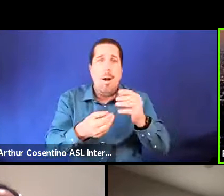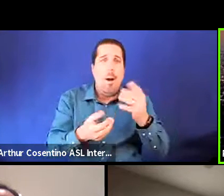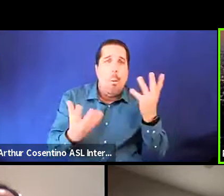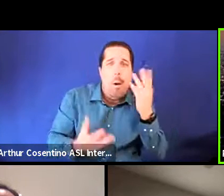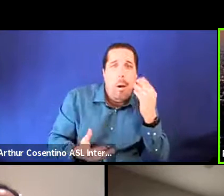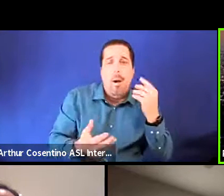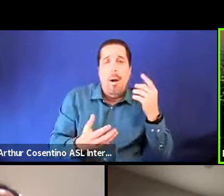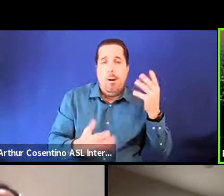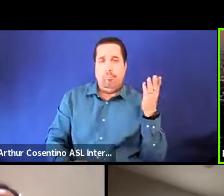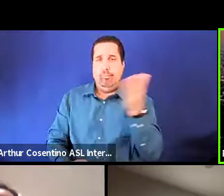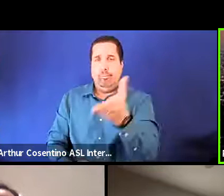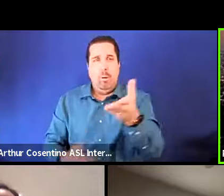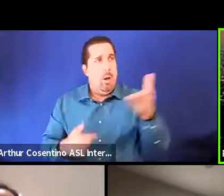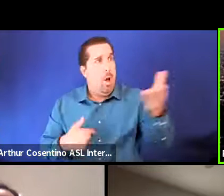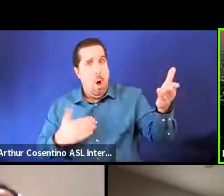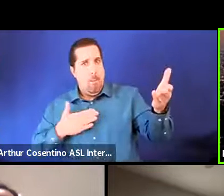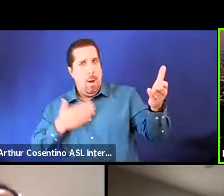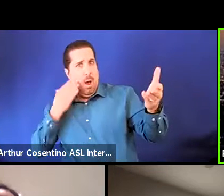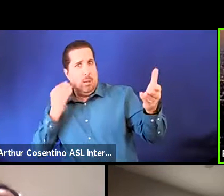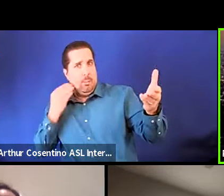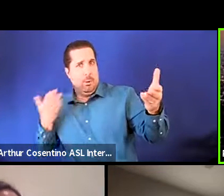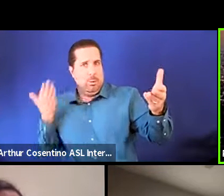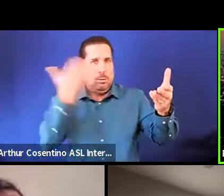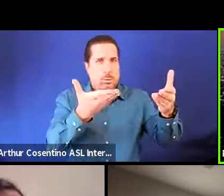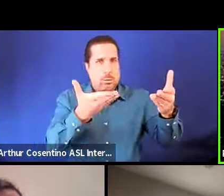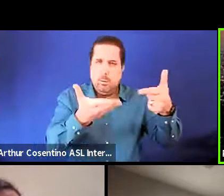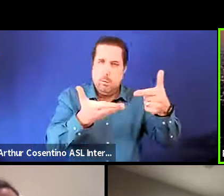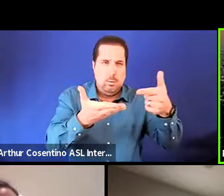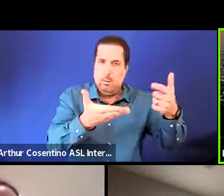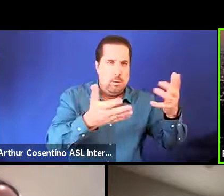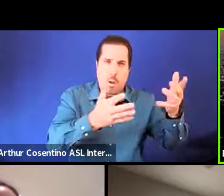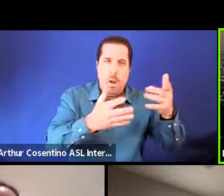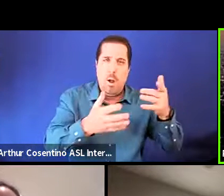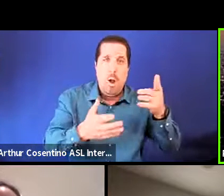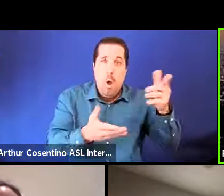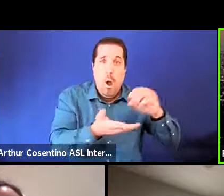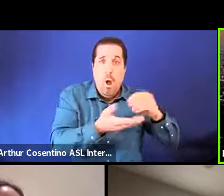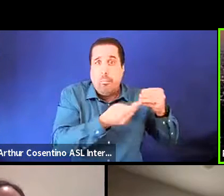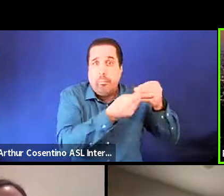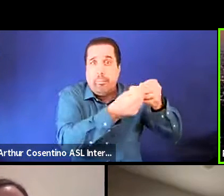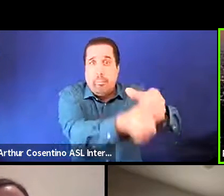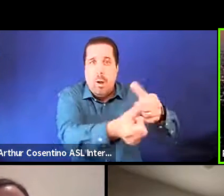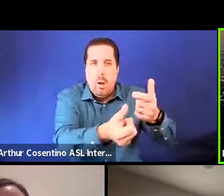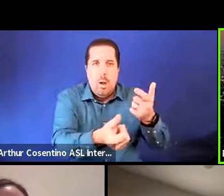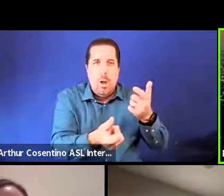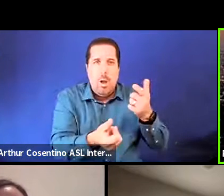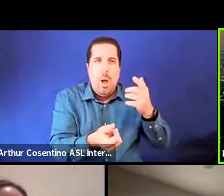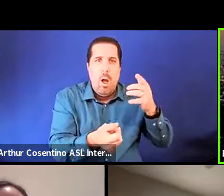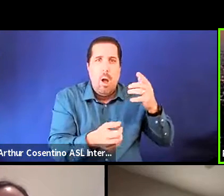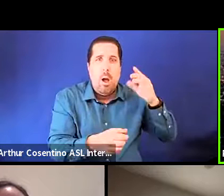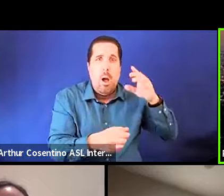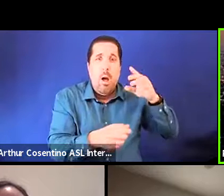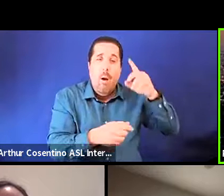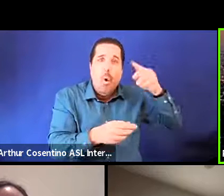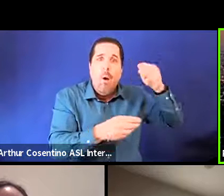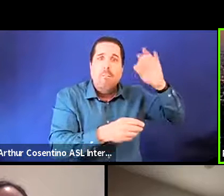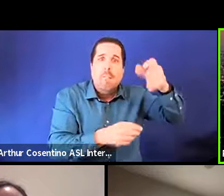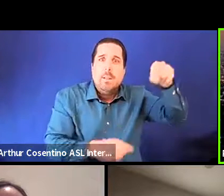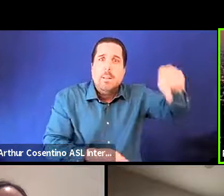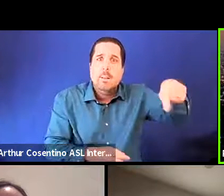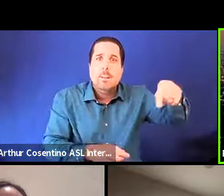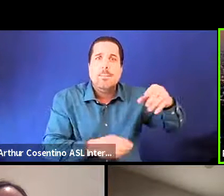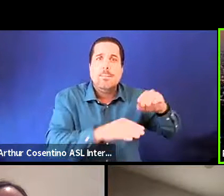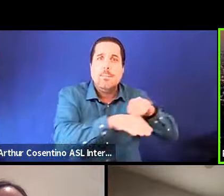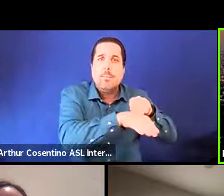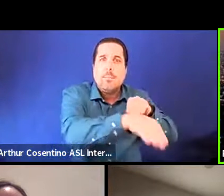is what happened because you spent $1 billion on policing in my community, right? Rather than spending 100 million on the sidewalks, for example, right? Rather than investing